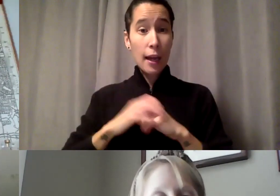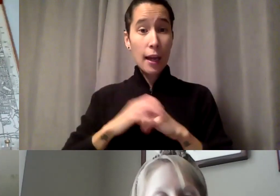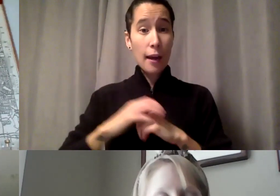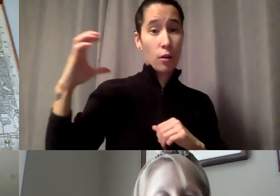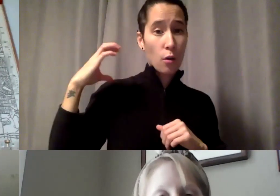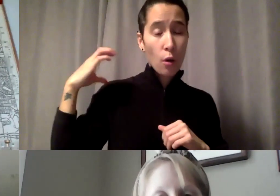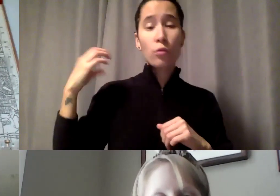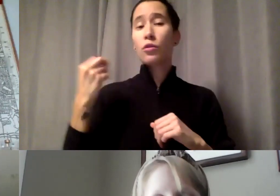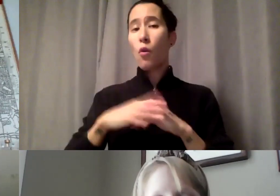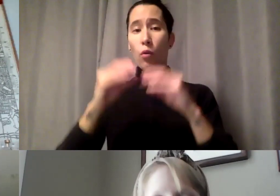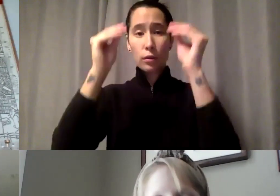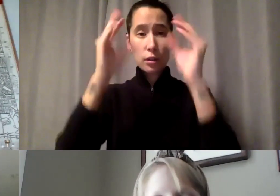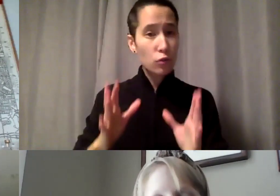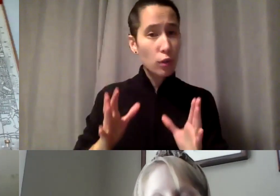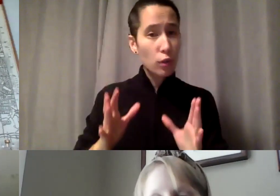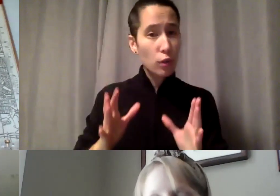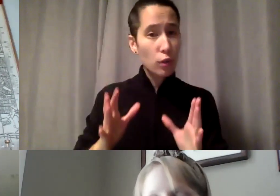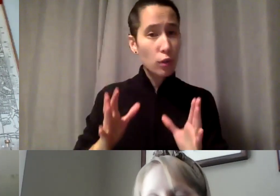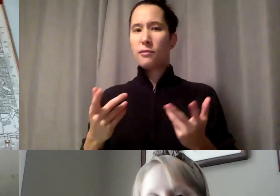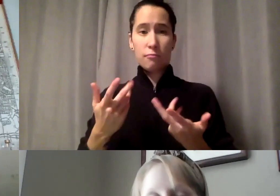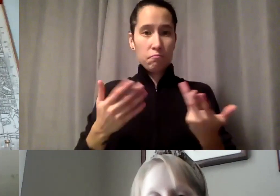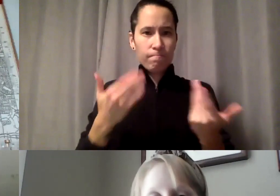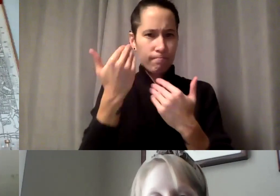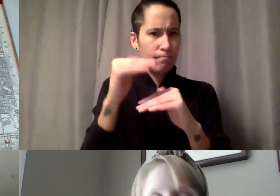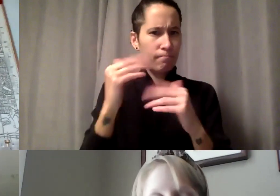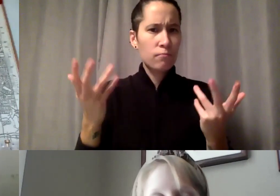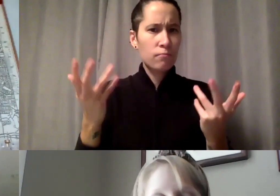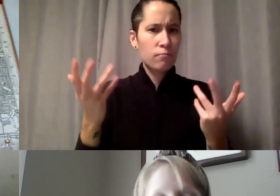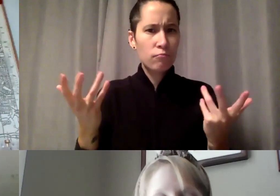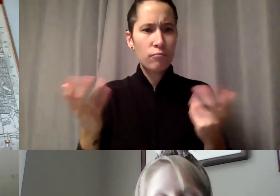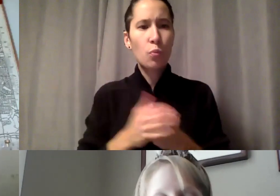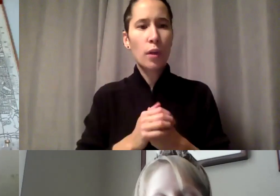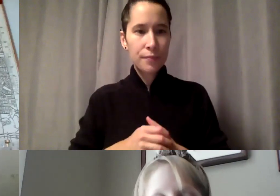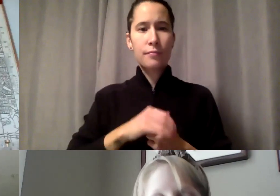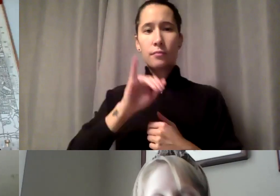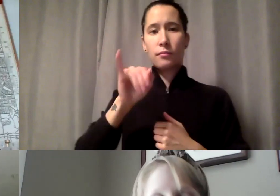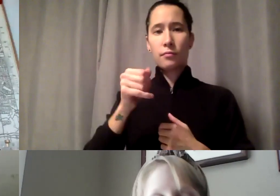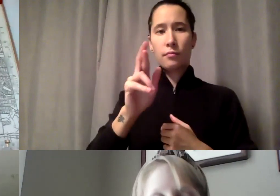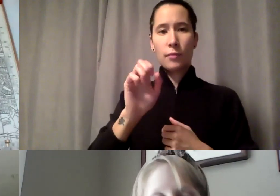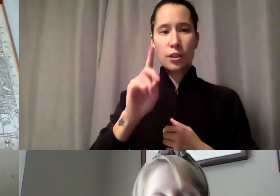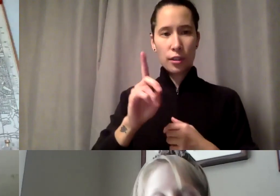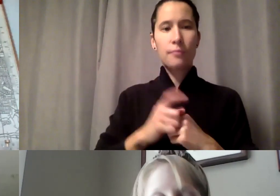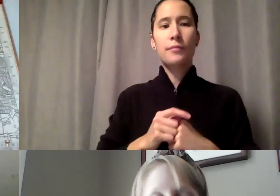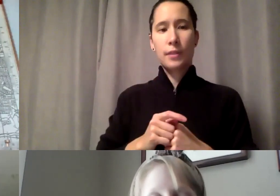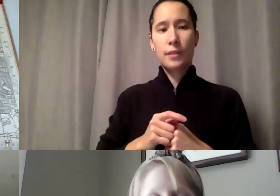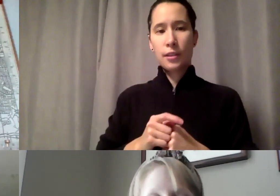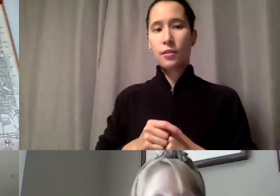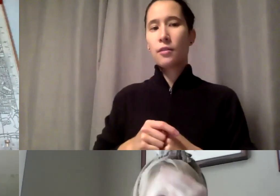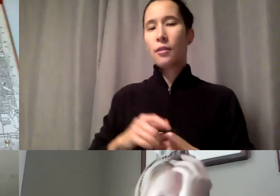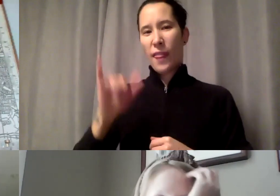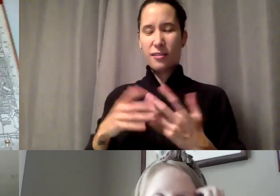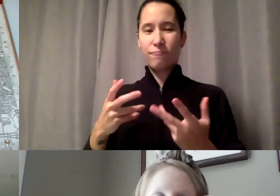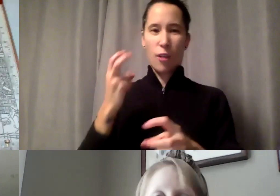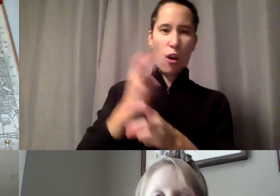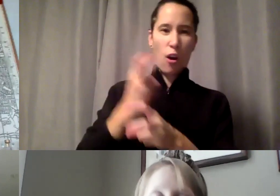there? What's kind of the limit on that kind of gathering? Yeah, this is where we're going back and forth with public health